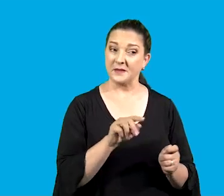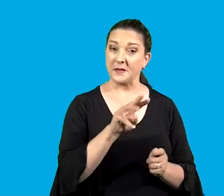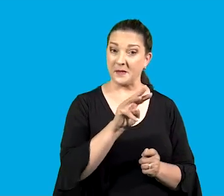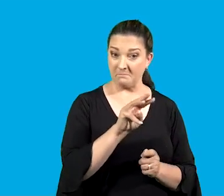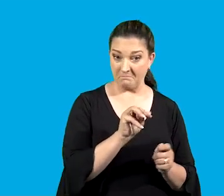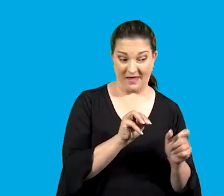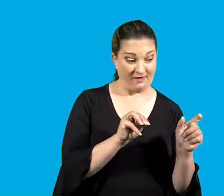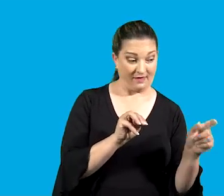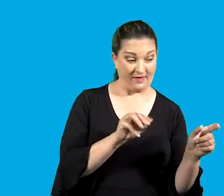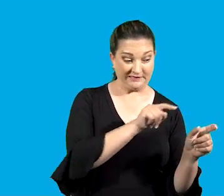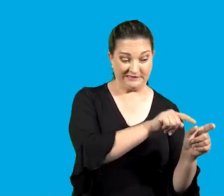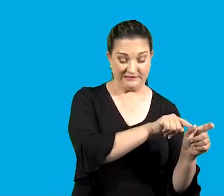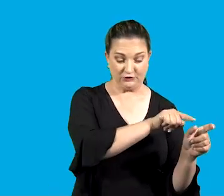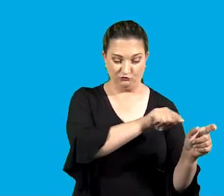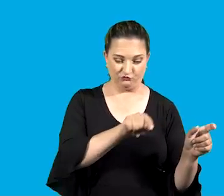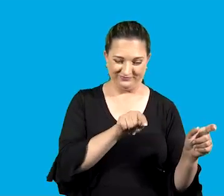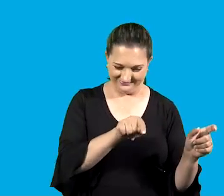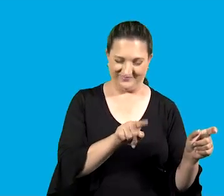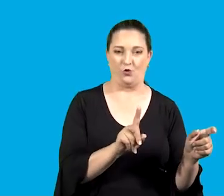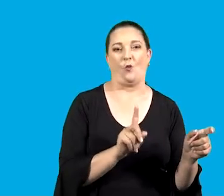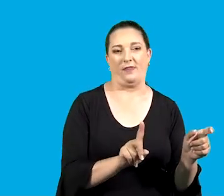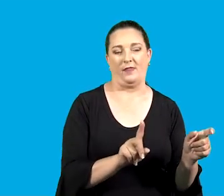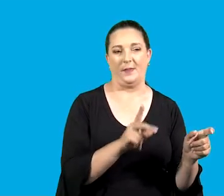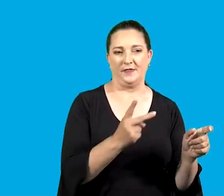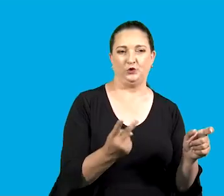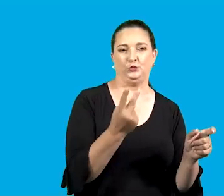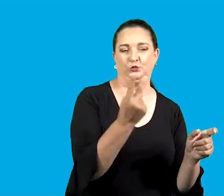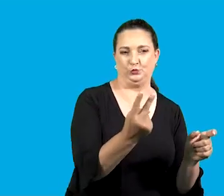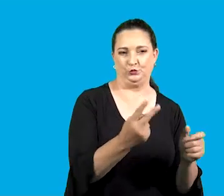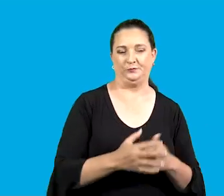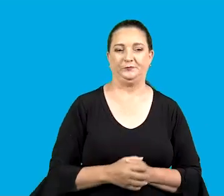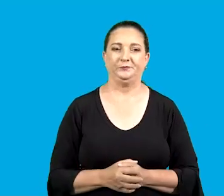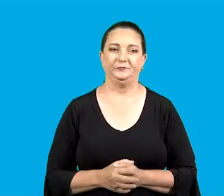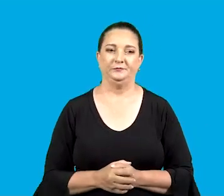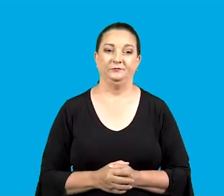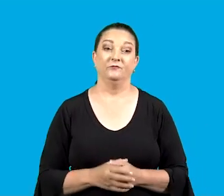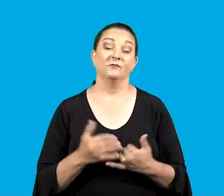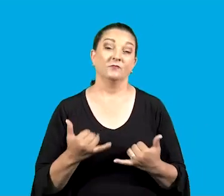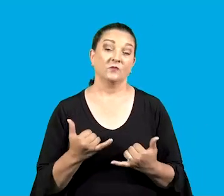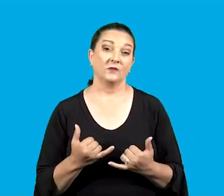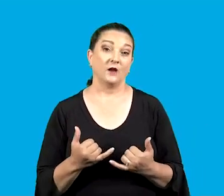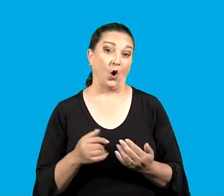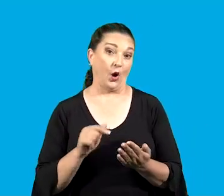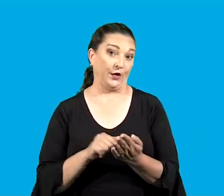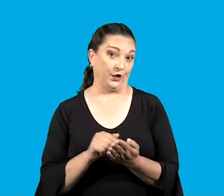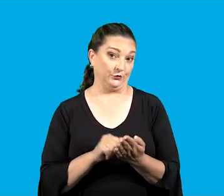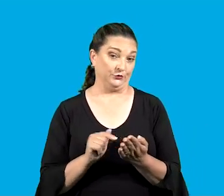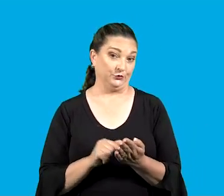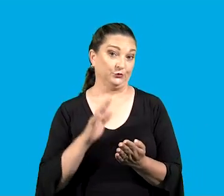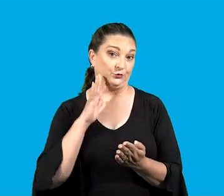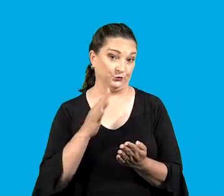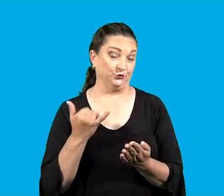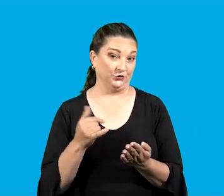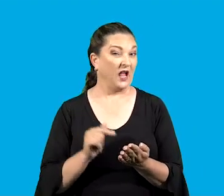call May, 1, and then 2. So now you grab your calculator. Make sure your calculator is close because